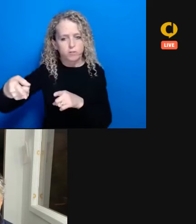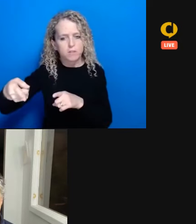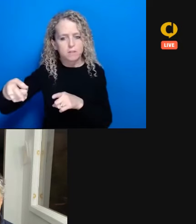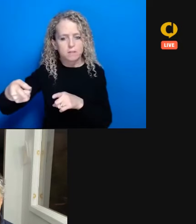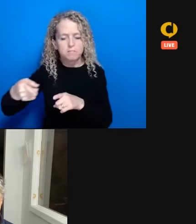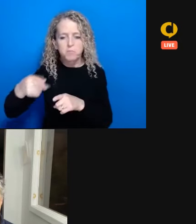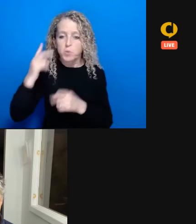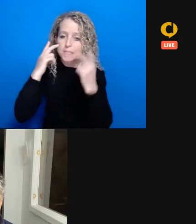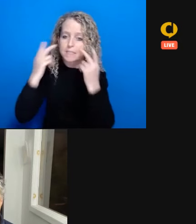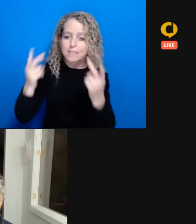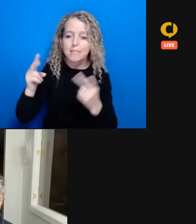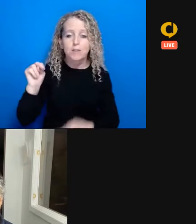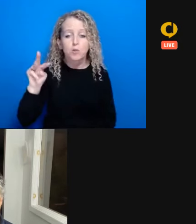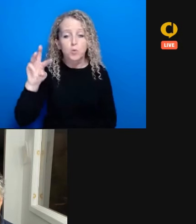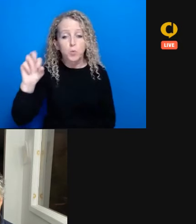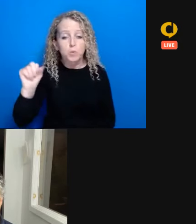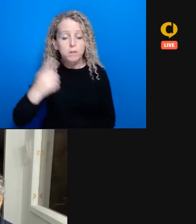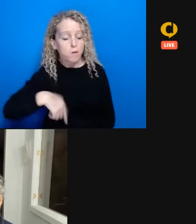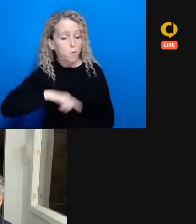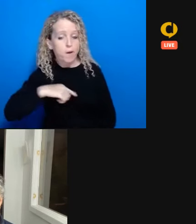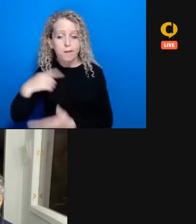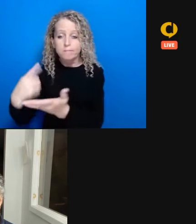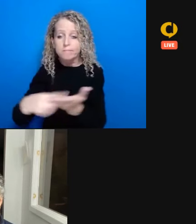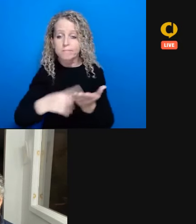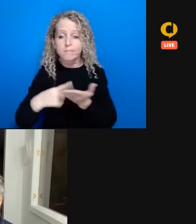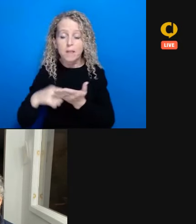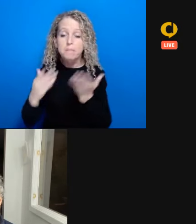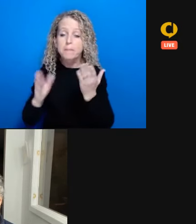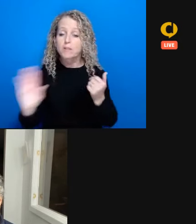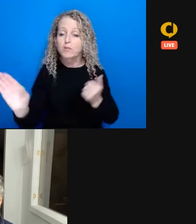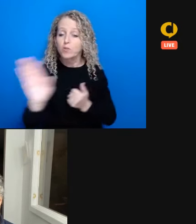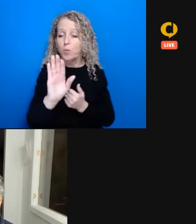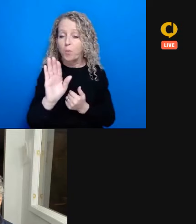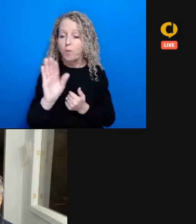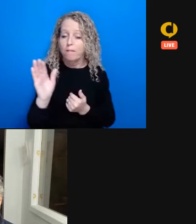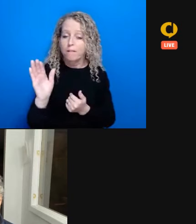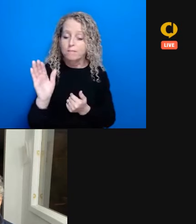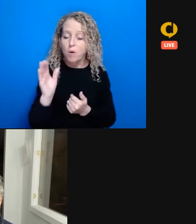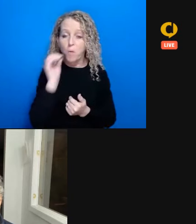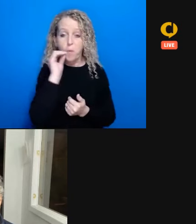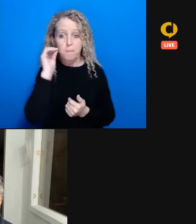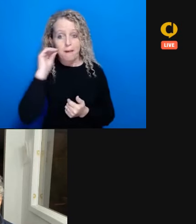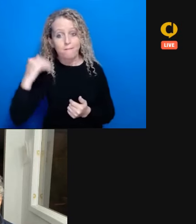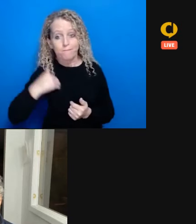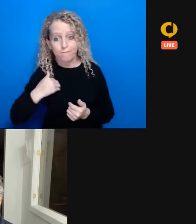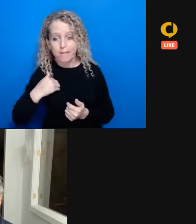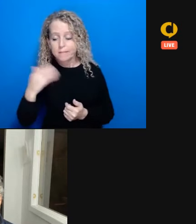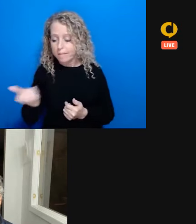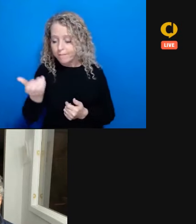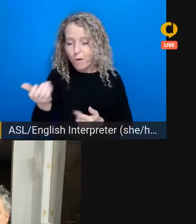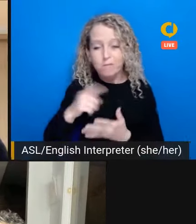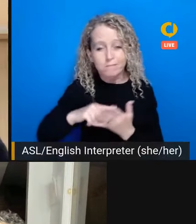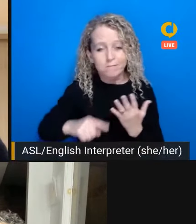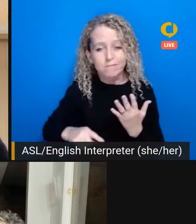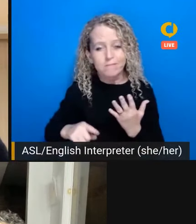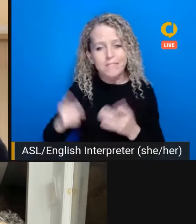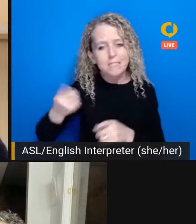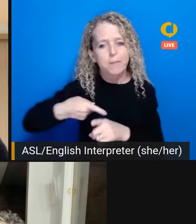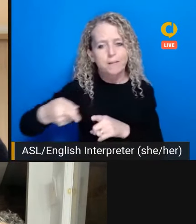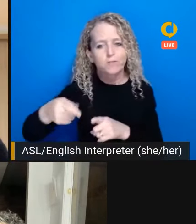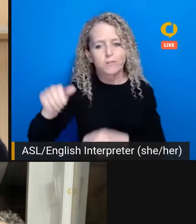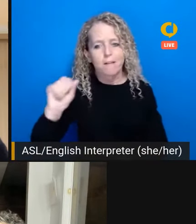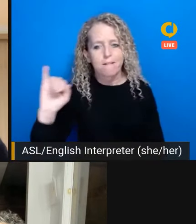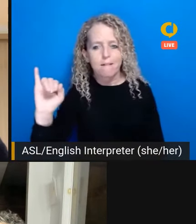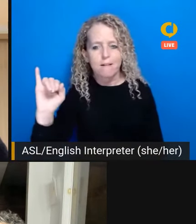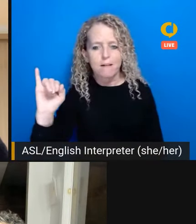news that we're talking about, that's in the tools that you might use at home, all that stuff is specialist AI. Only a small number of people really